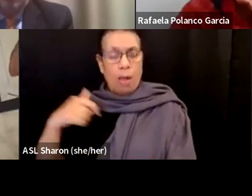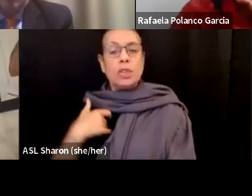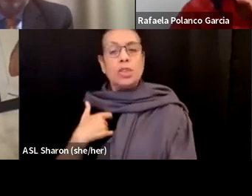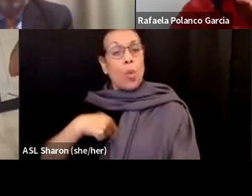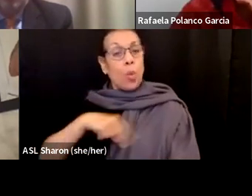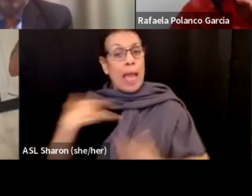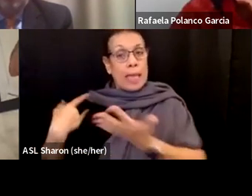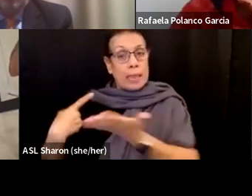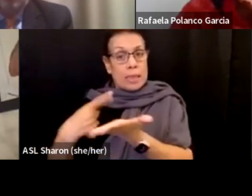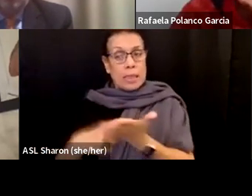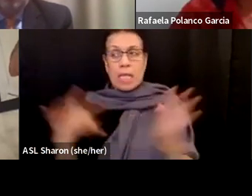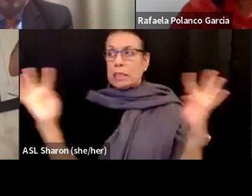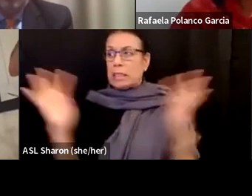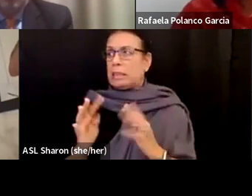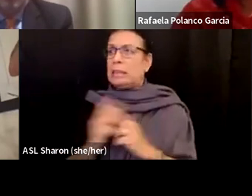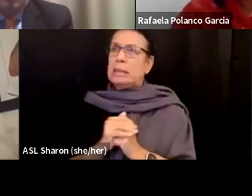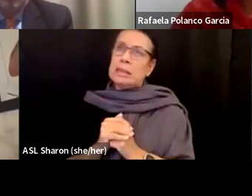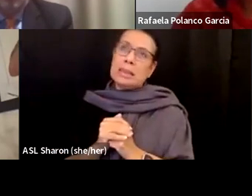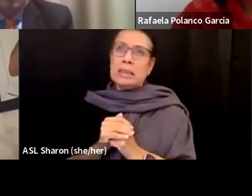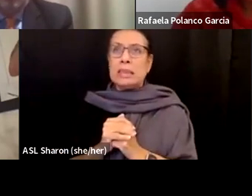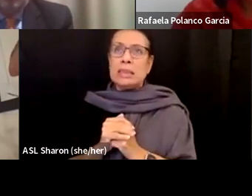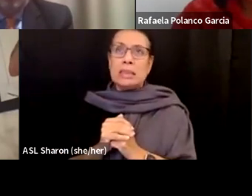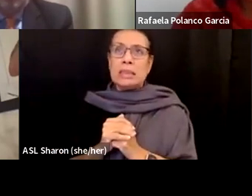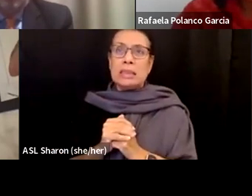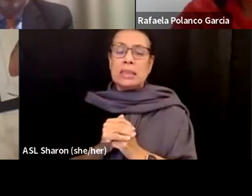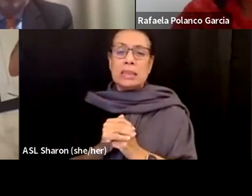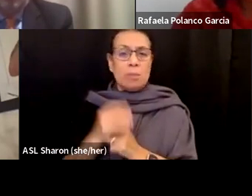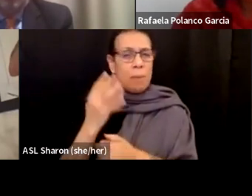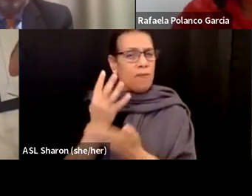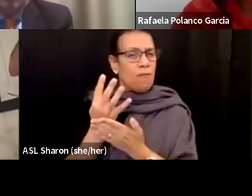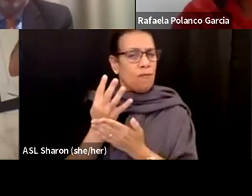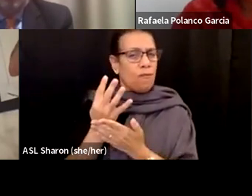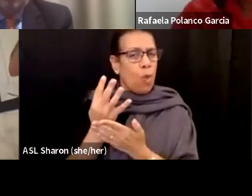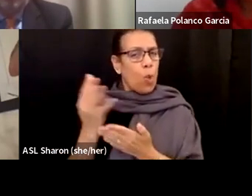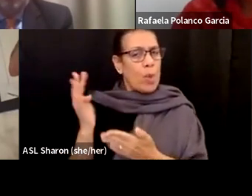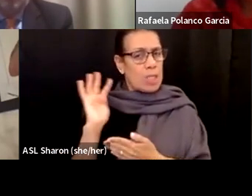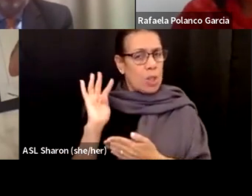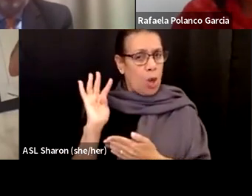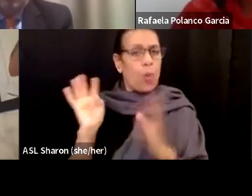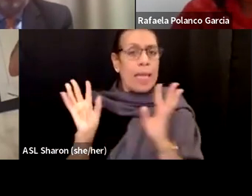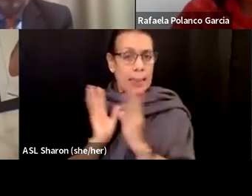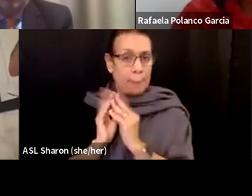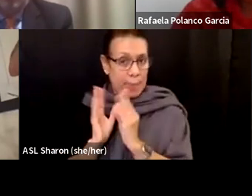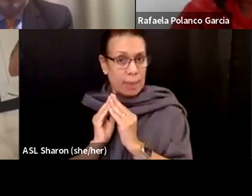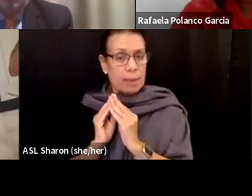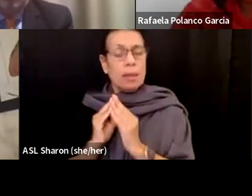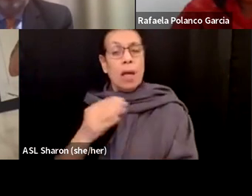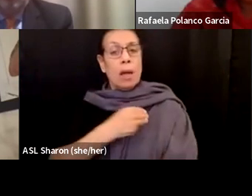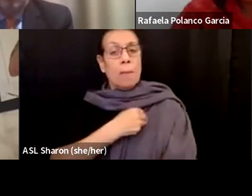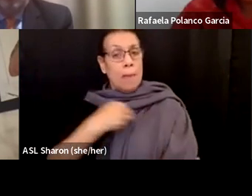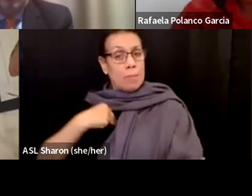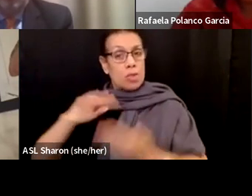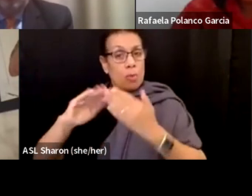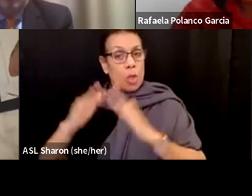place i want to say a roughly maybe four weeks ago in which community members were